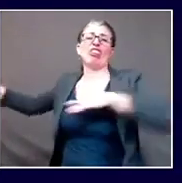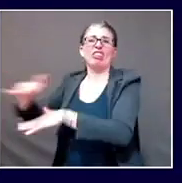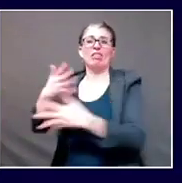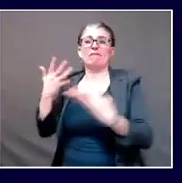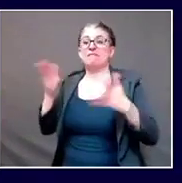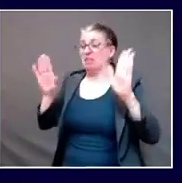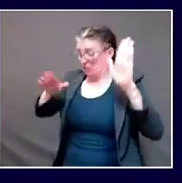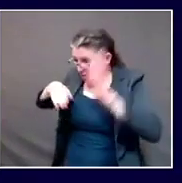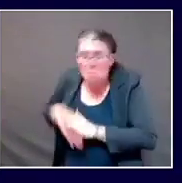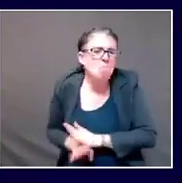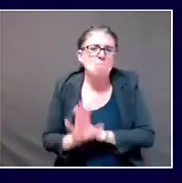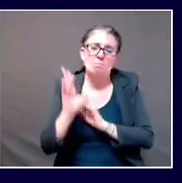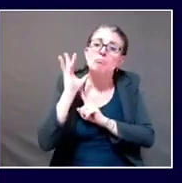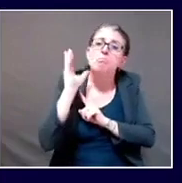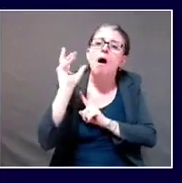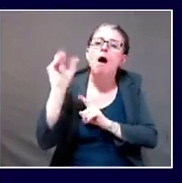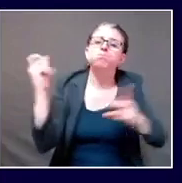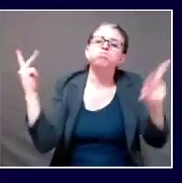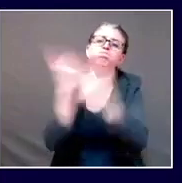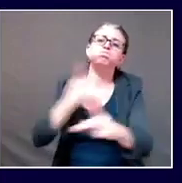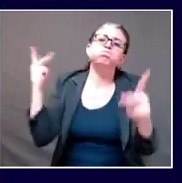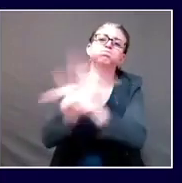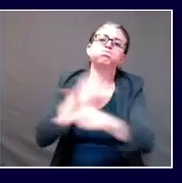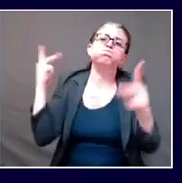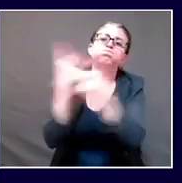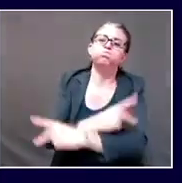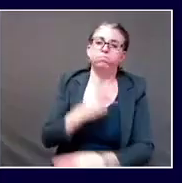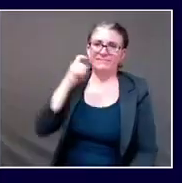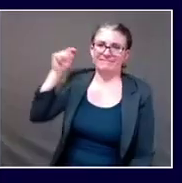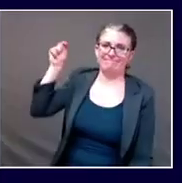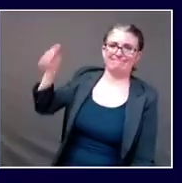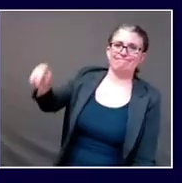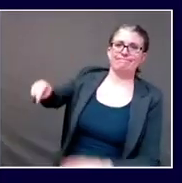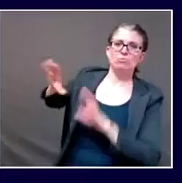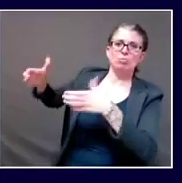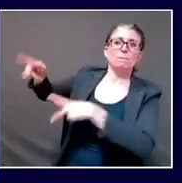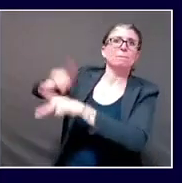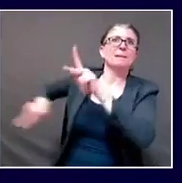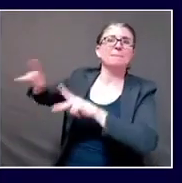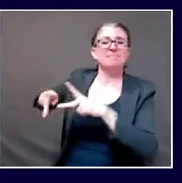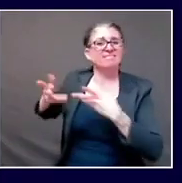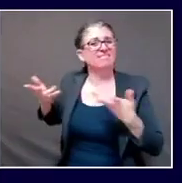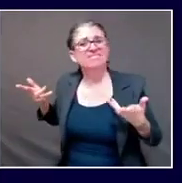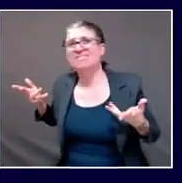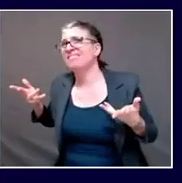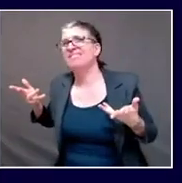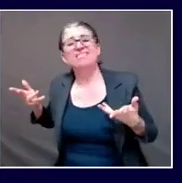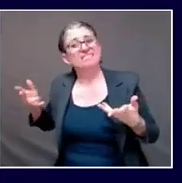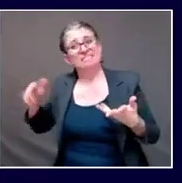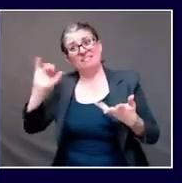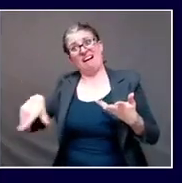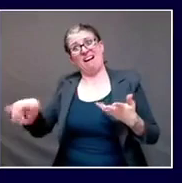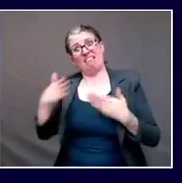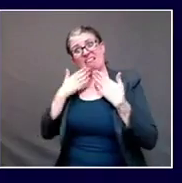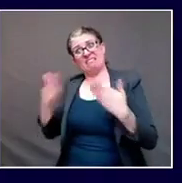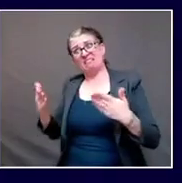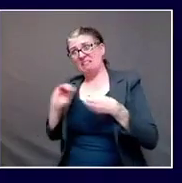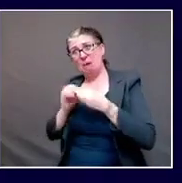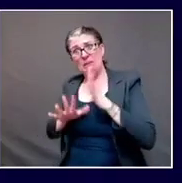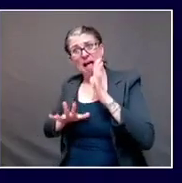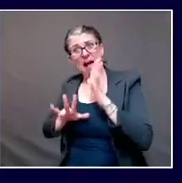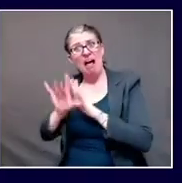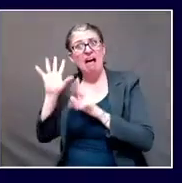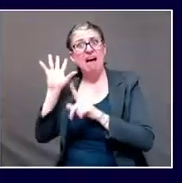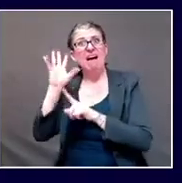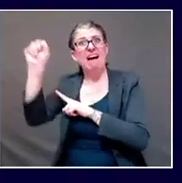harder after the current holidays. And there are a lot of tools in the toolbox. You can look at what other states have done.